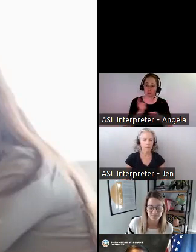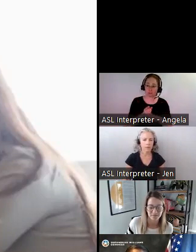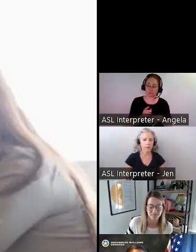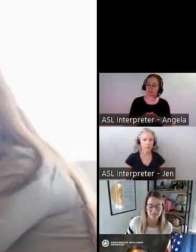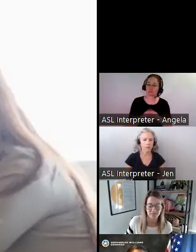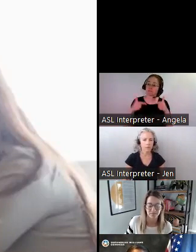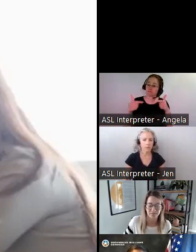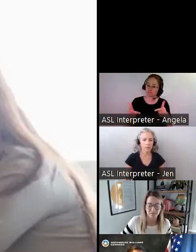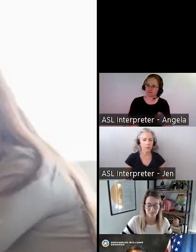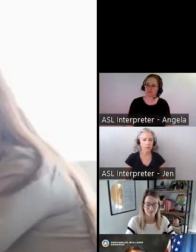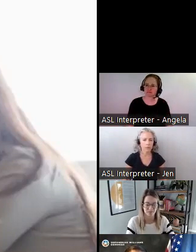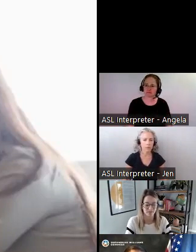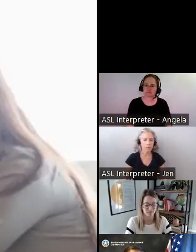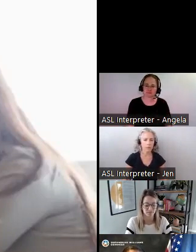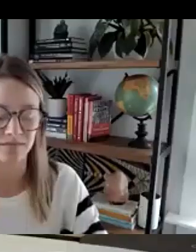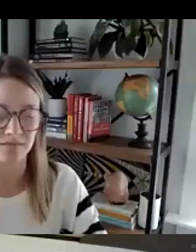that?